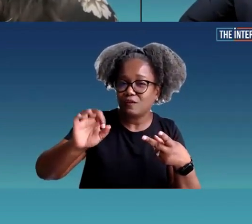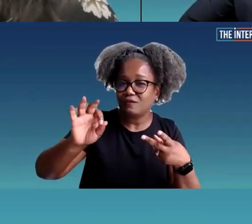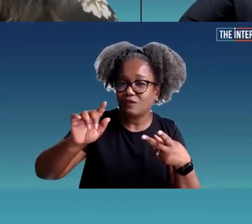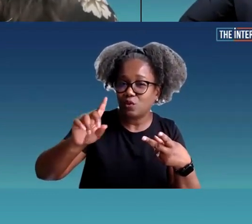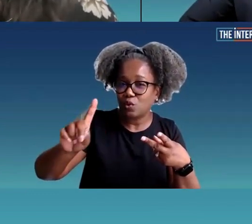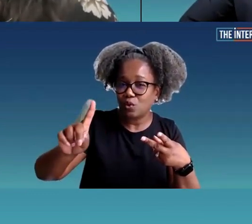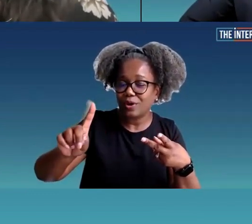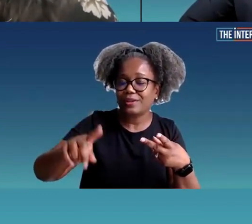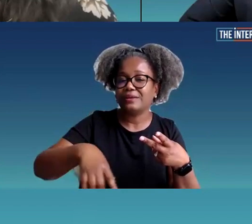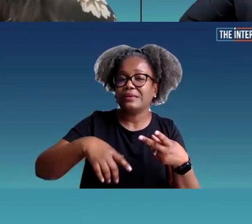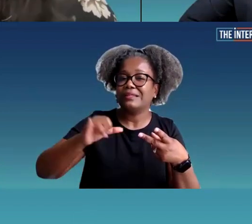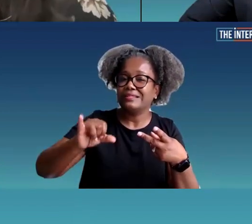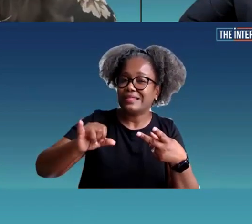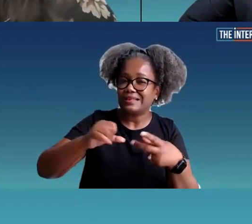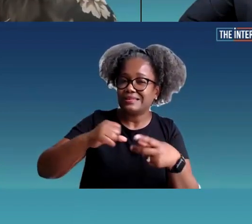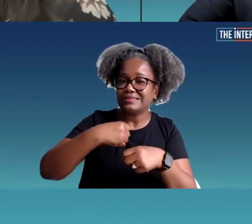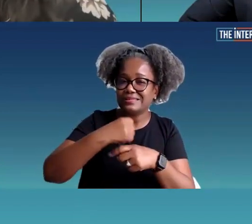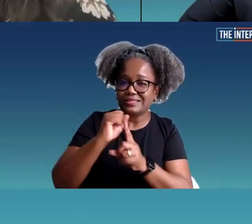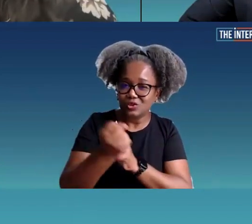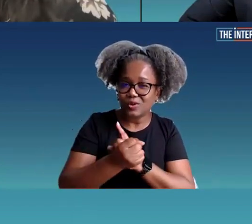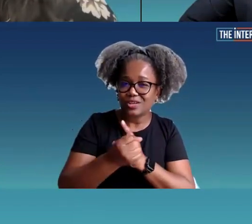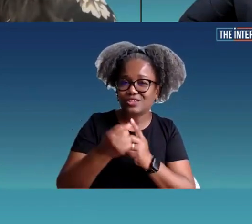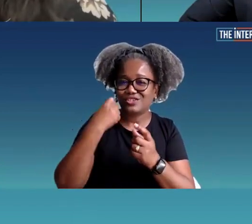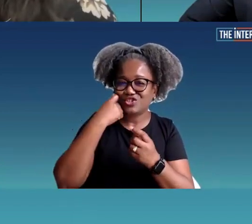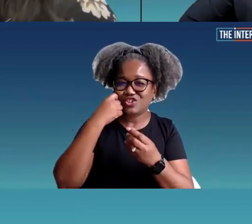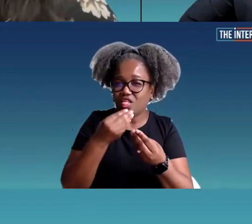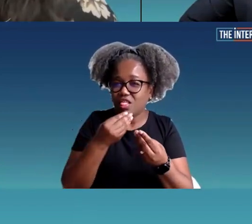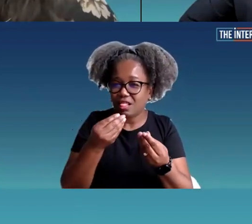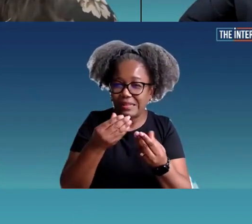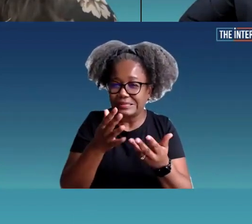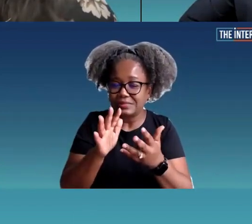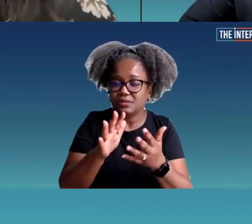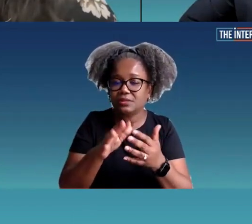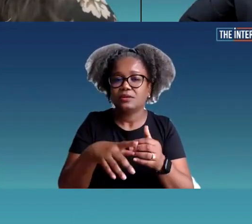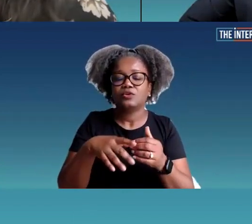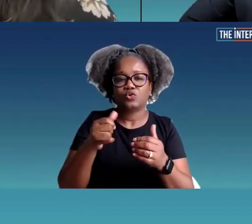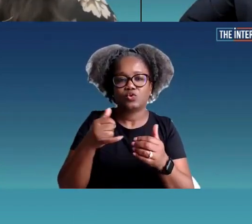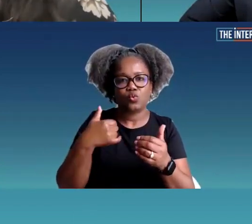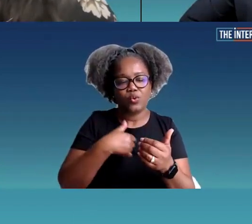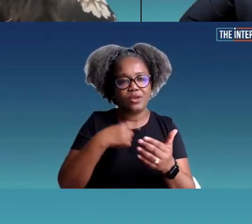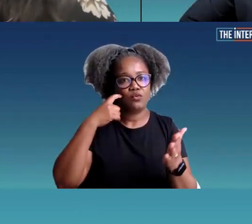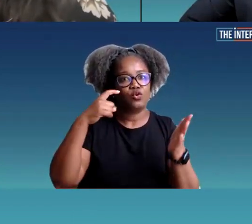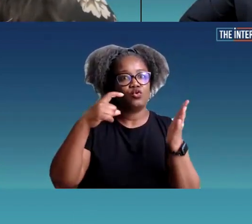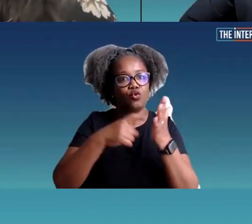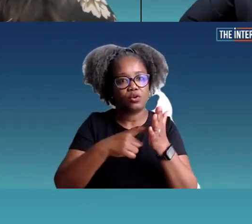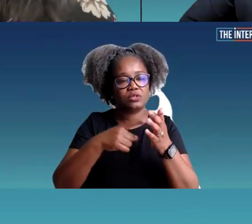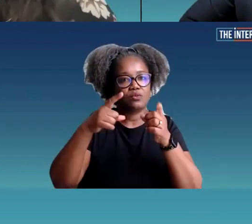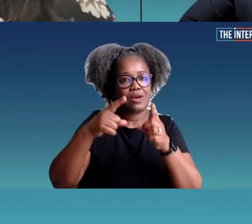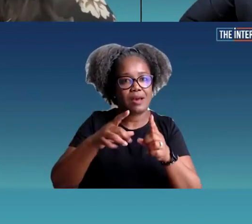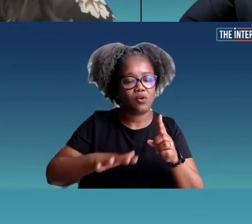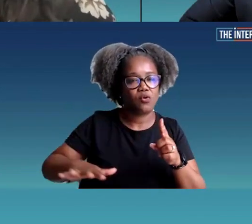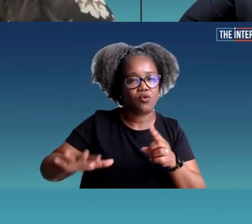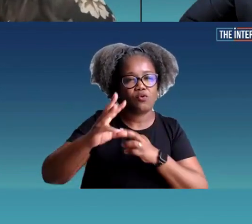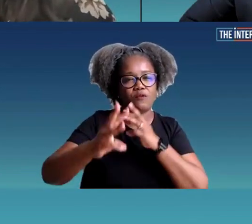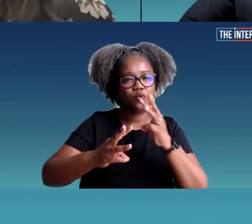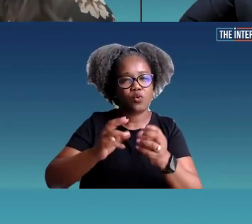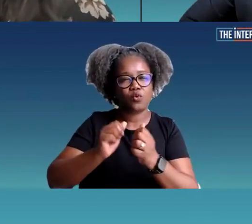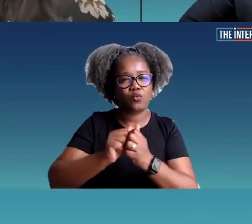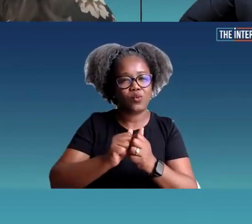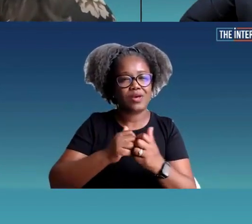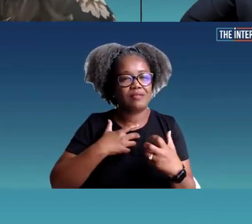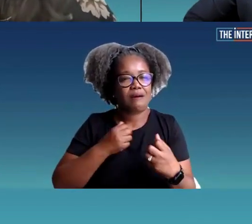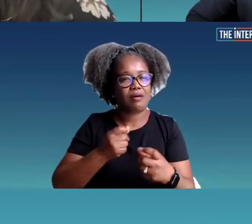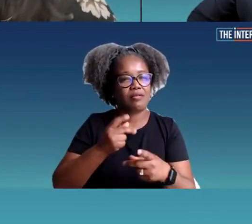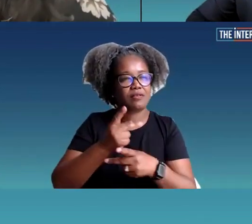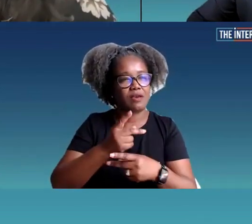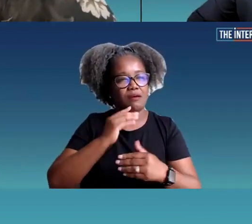and structural determinants of health and disparities, but a lot of what we saw in our everyday society also bled